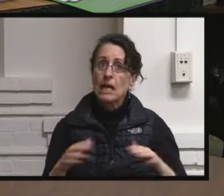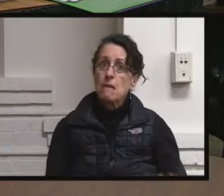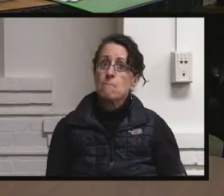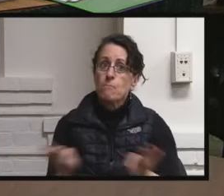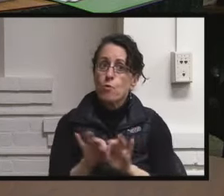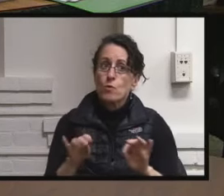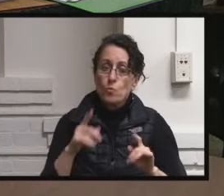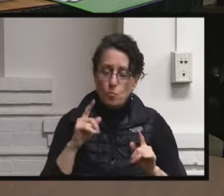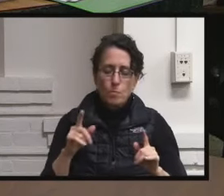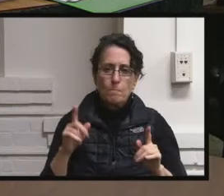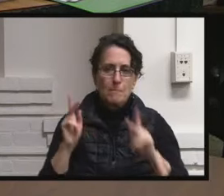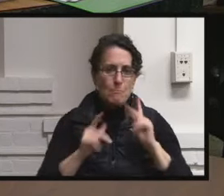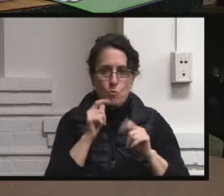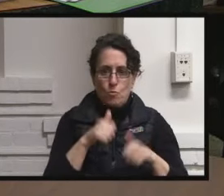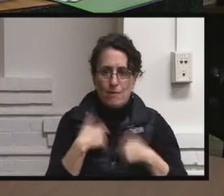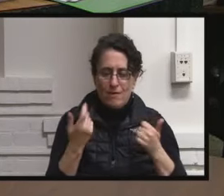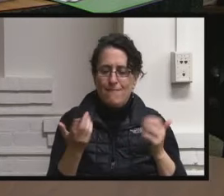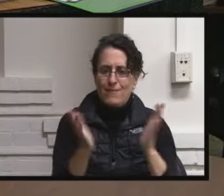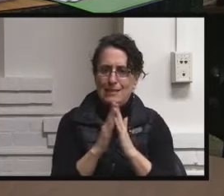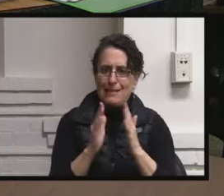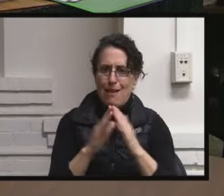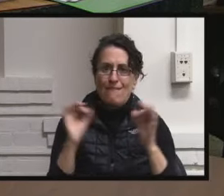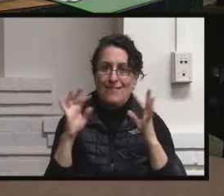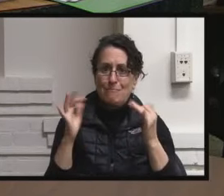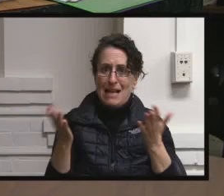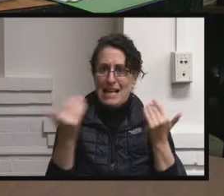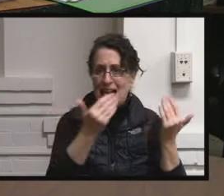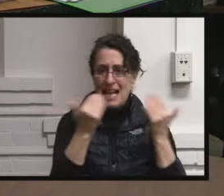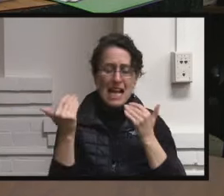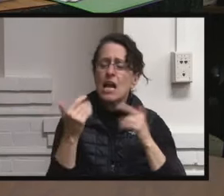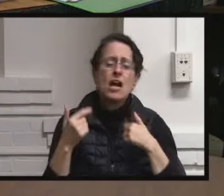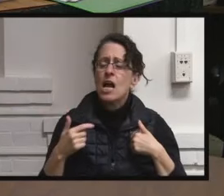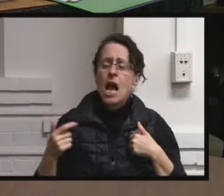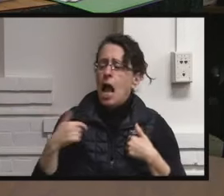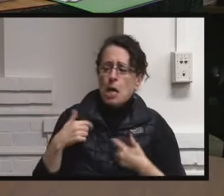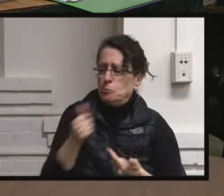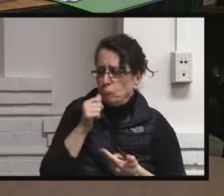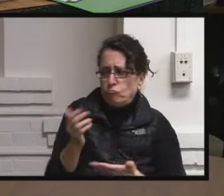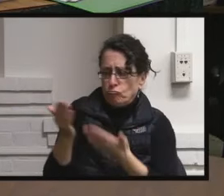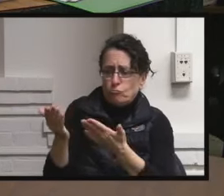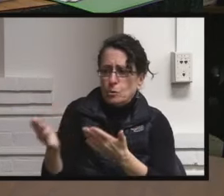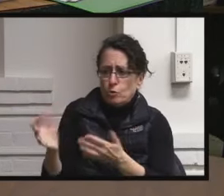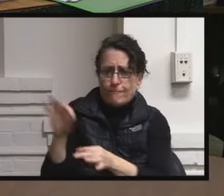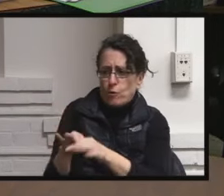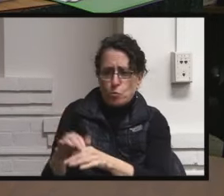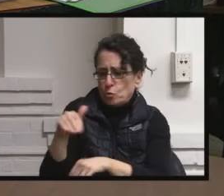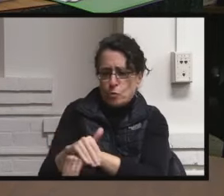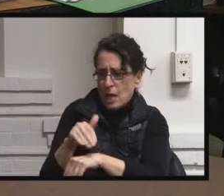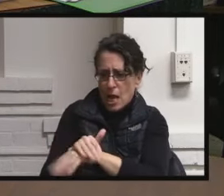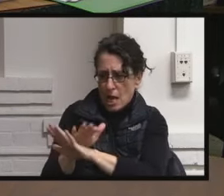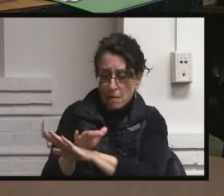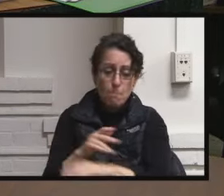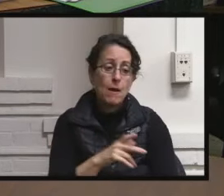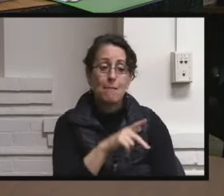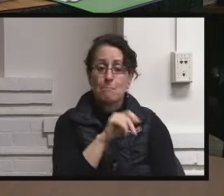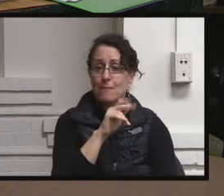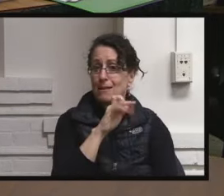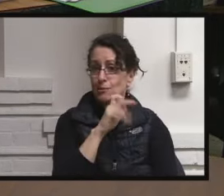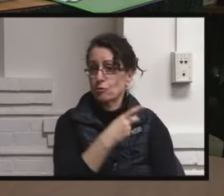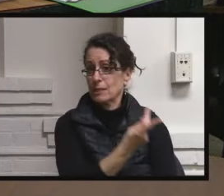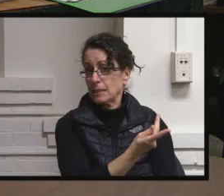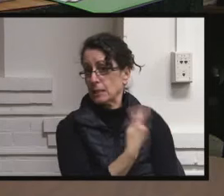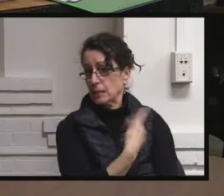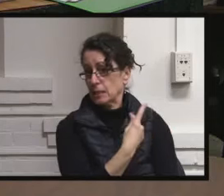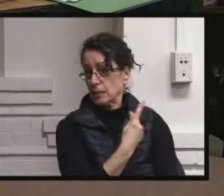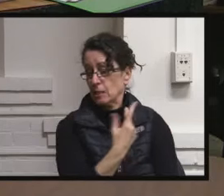and give consideration to this and probably not act on it directly tonight. But Patrick and I would recommend to you that you do ultimately, when you've